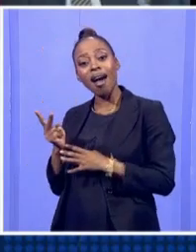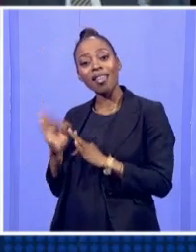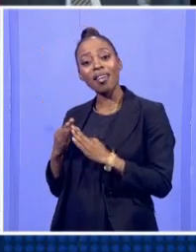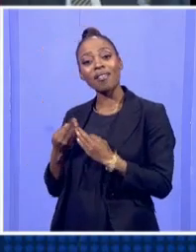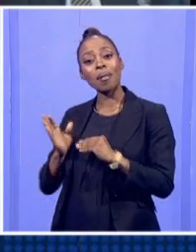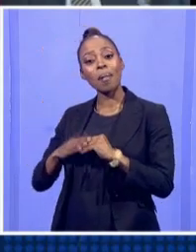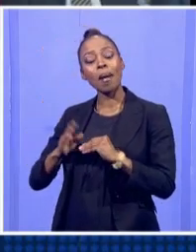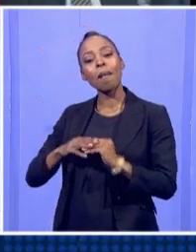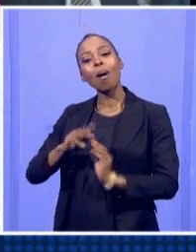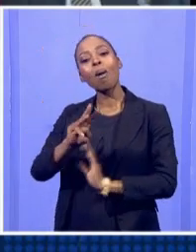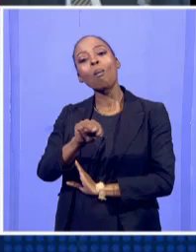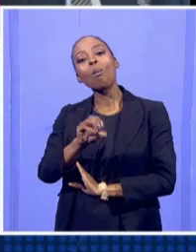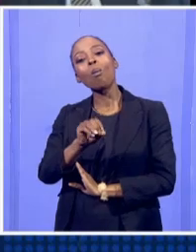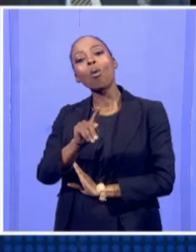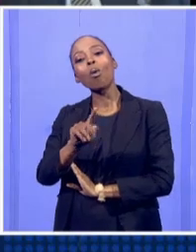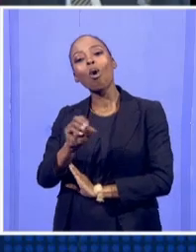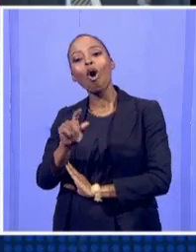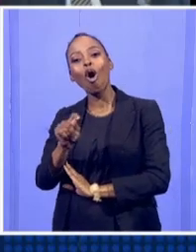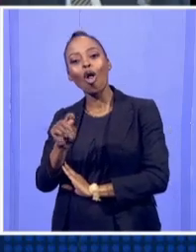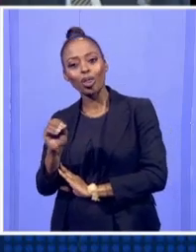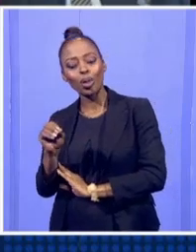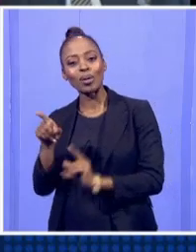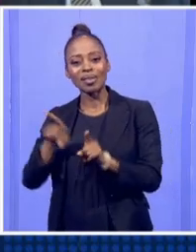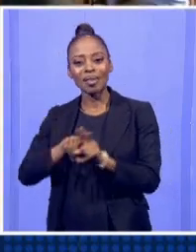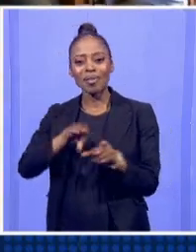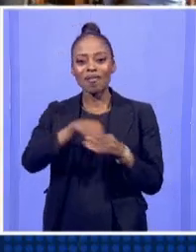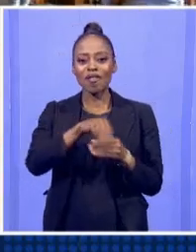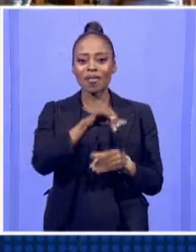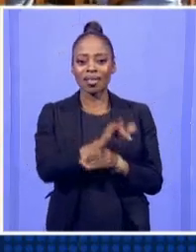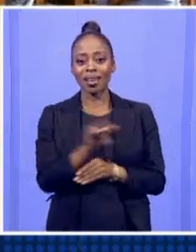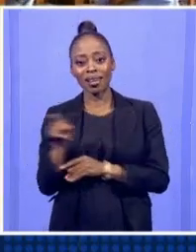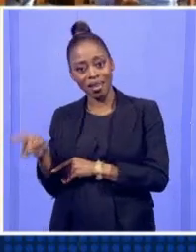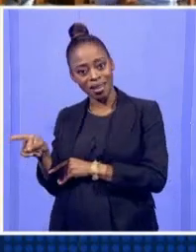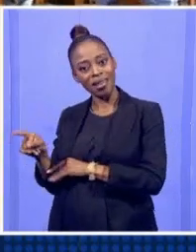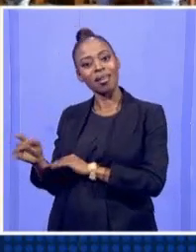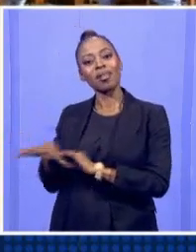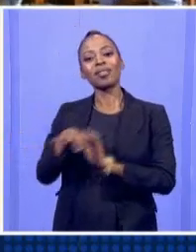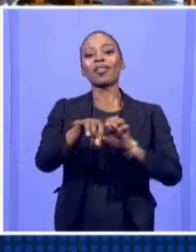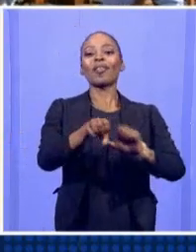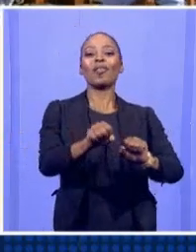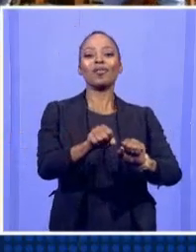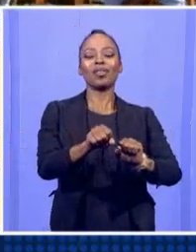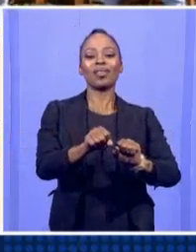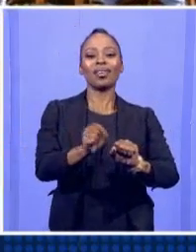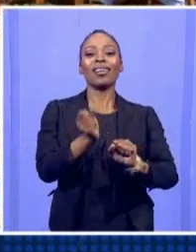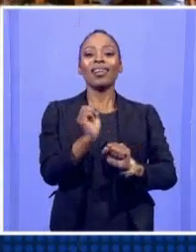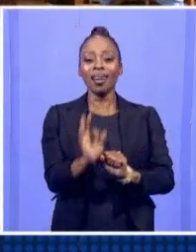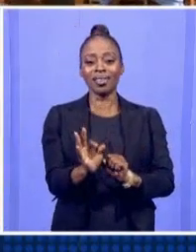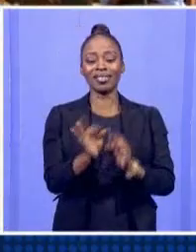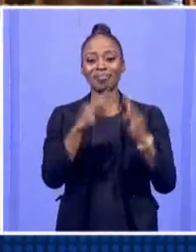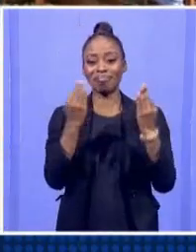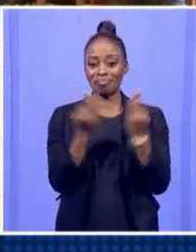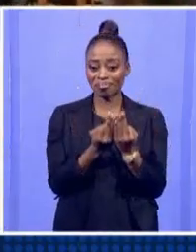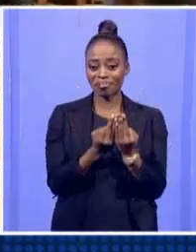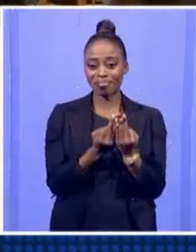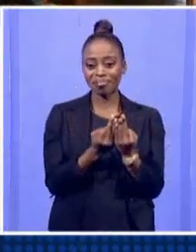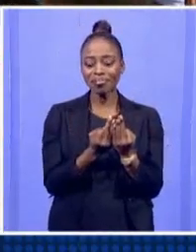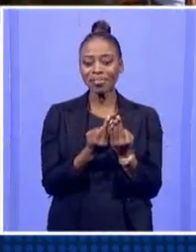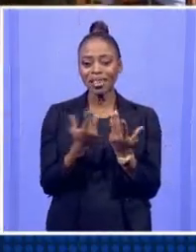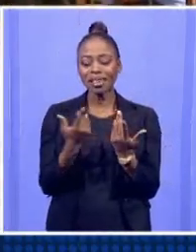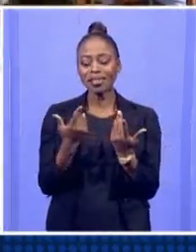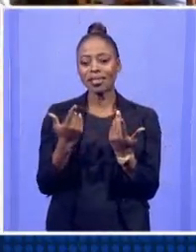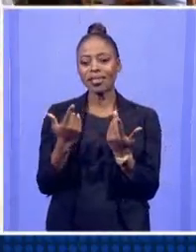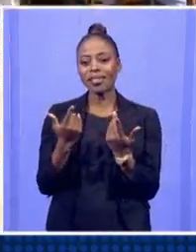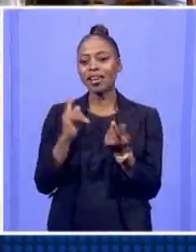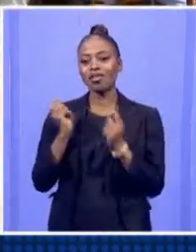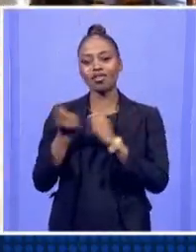the Mokotos, who are part of that royal family, should be the ones who are kings if that family, if the queenship